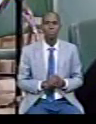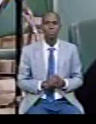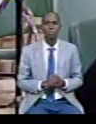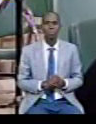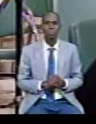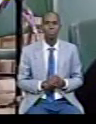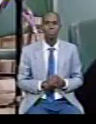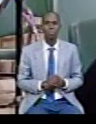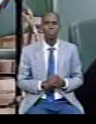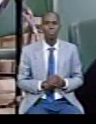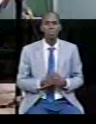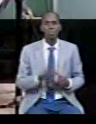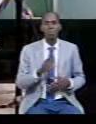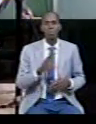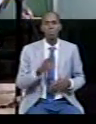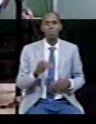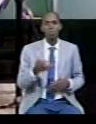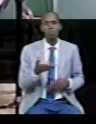high. No